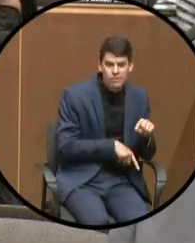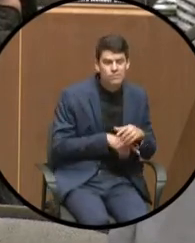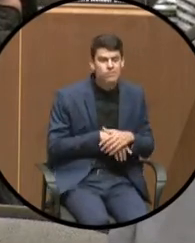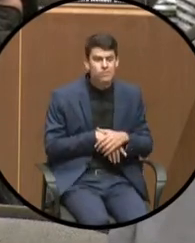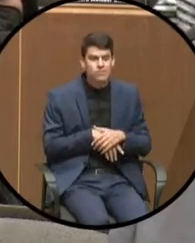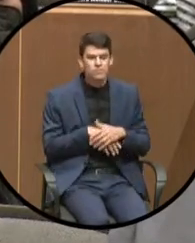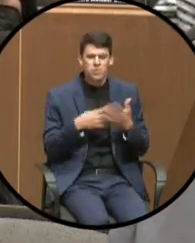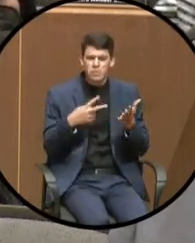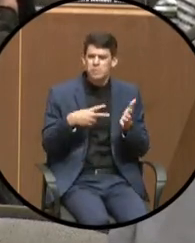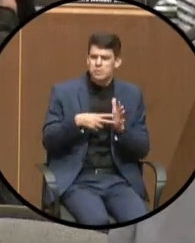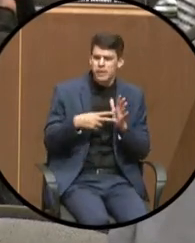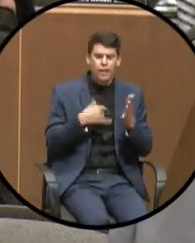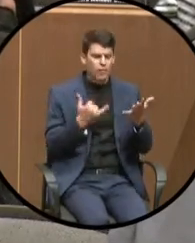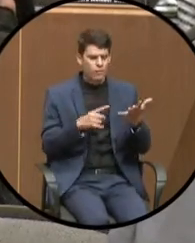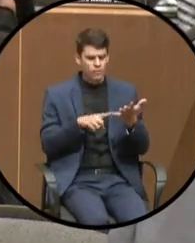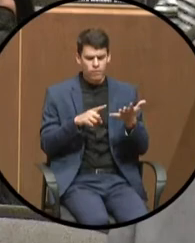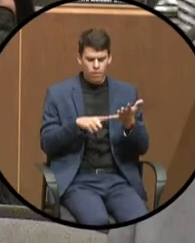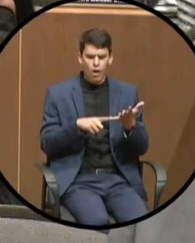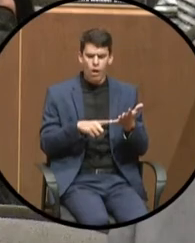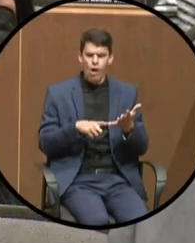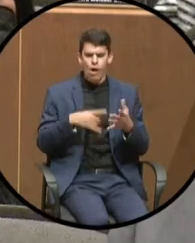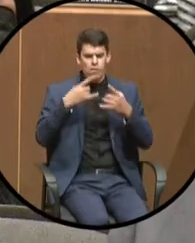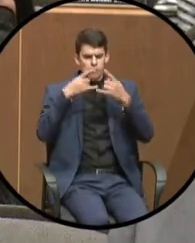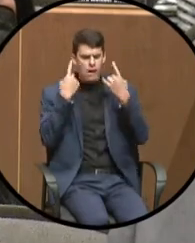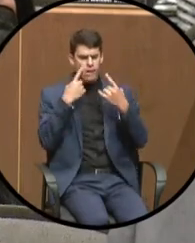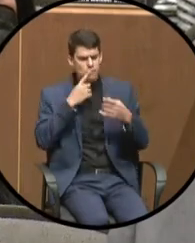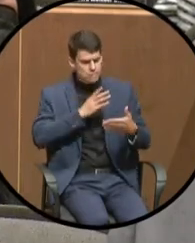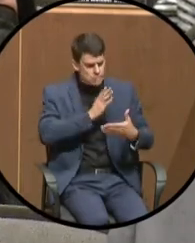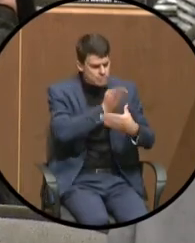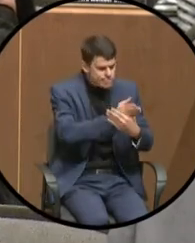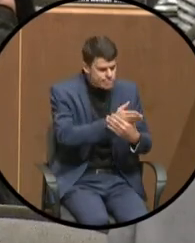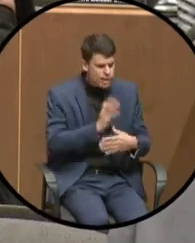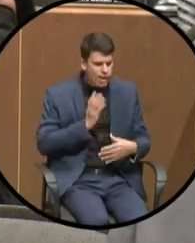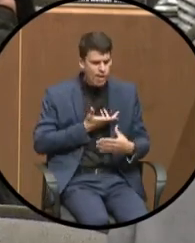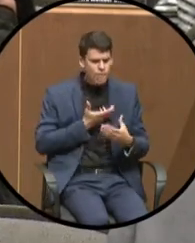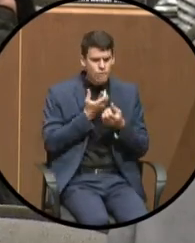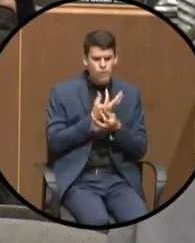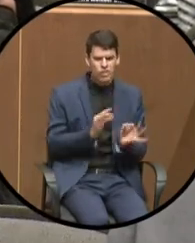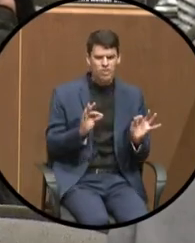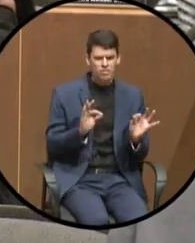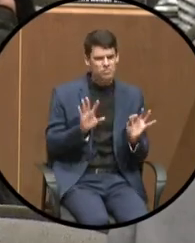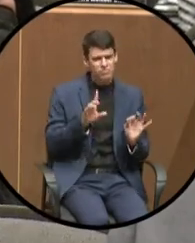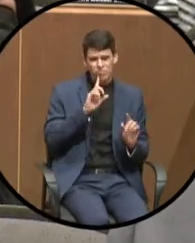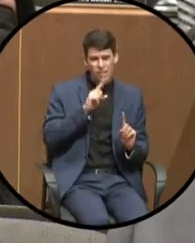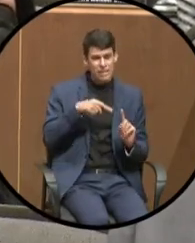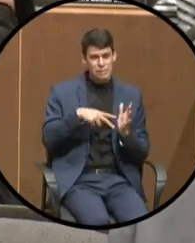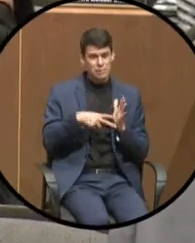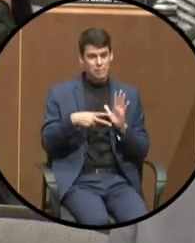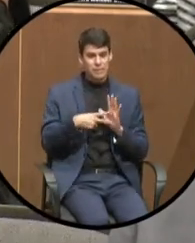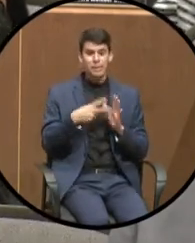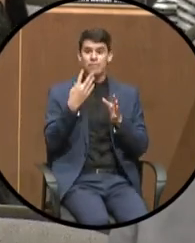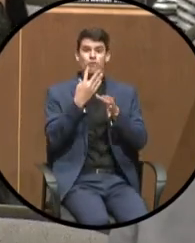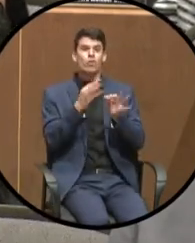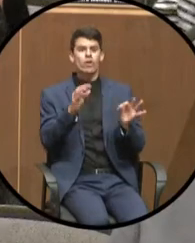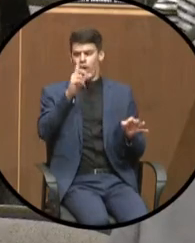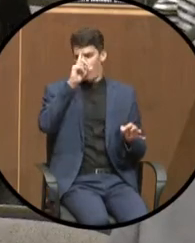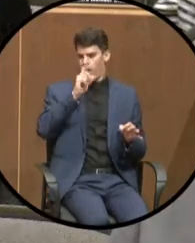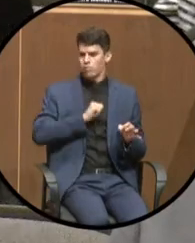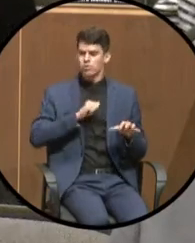do masks infringe upon our freedoms? Only if your conception of freedom means you think you get to do whatever you